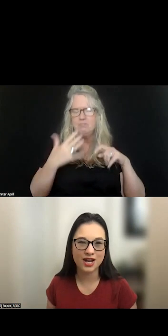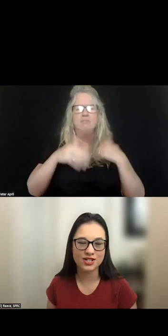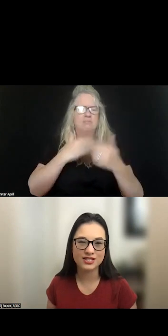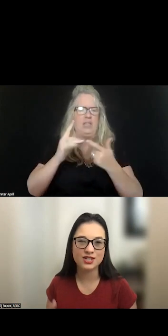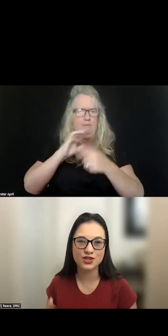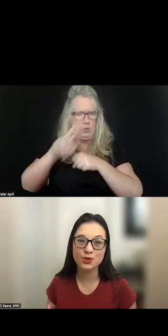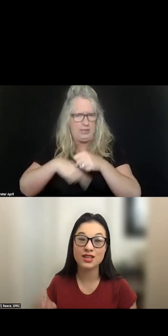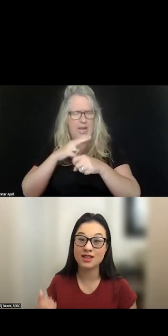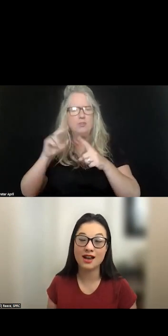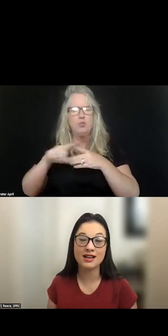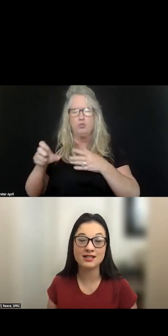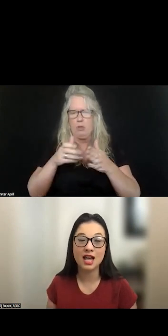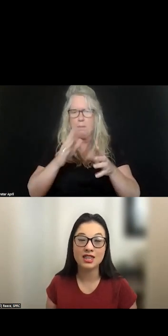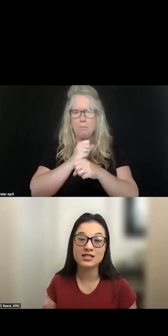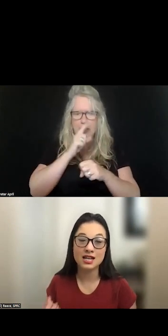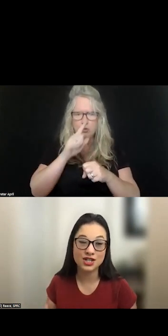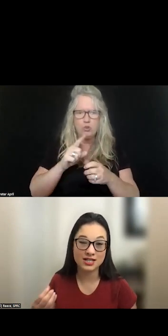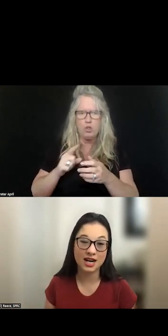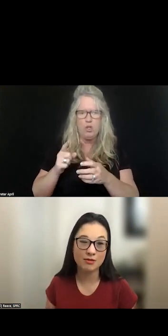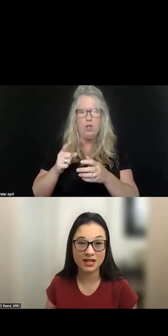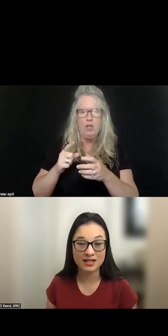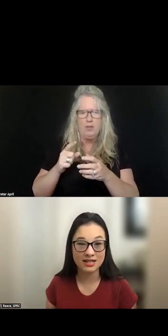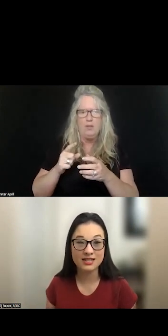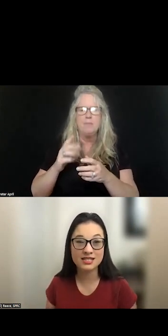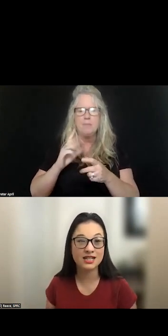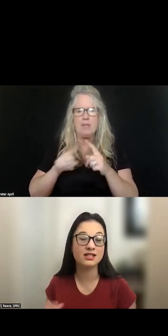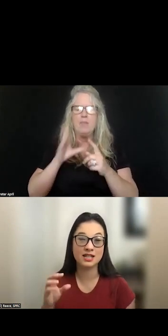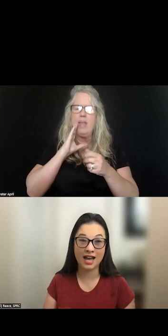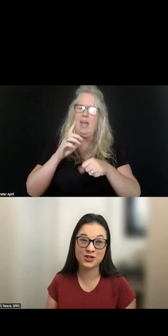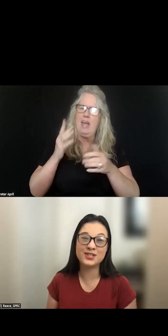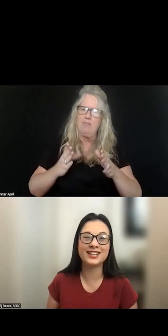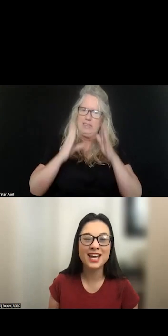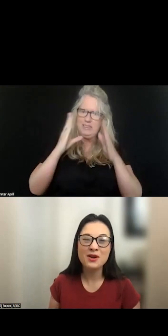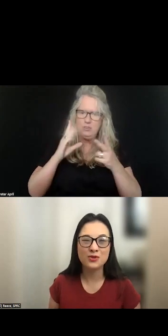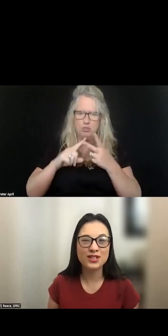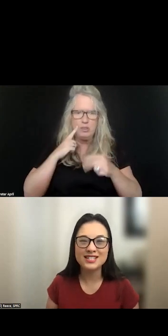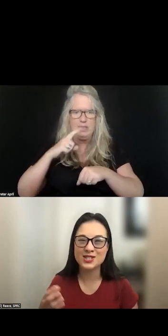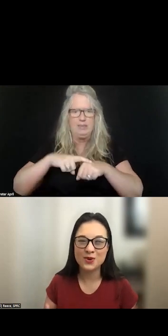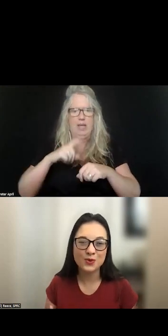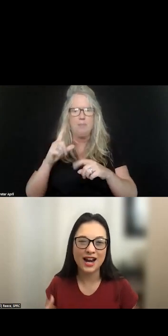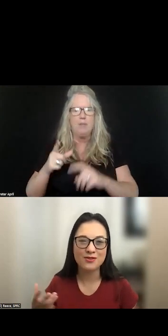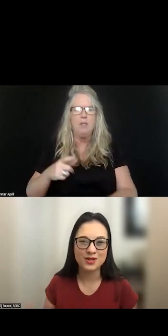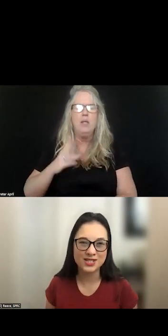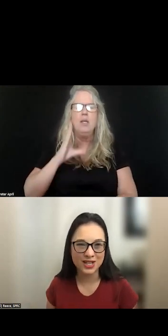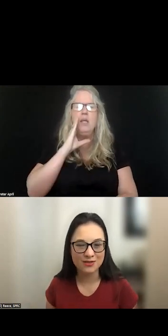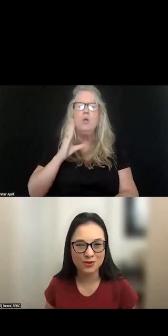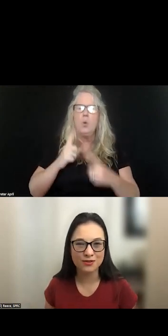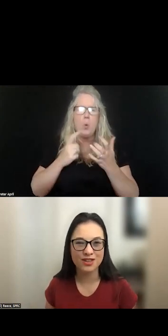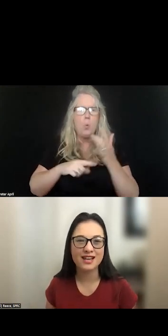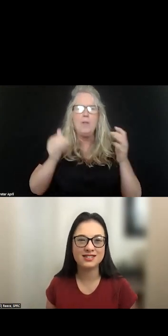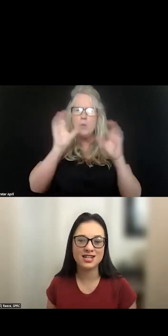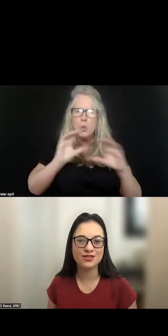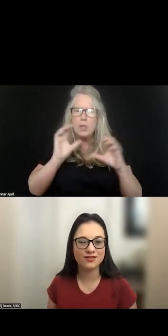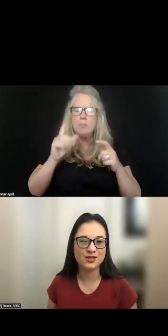national strategies and ensure that that has the attention and time that it needs to actually really suit what everyone is looking for